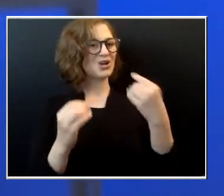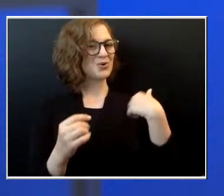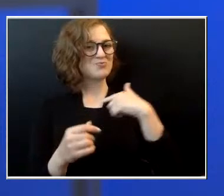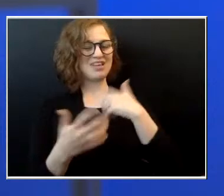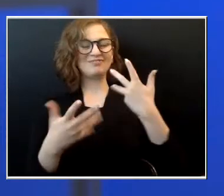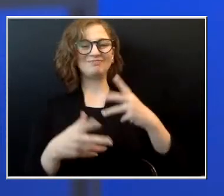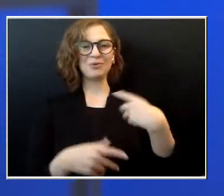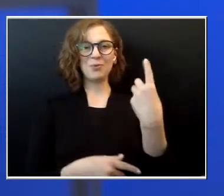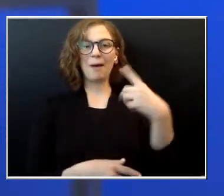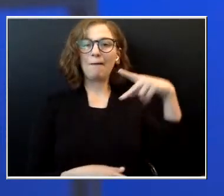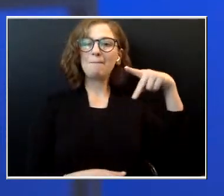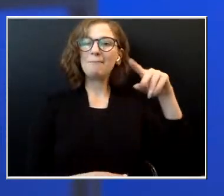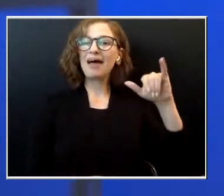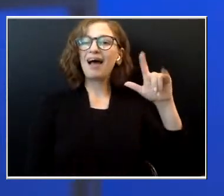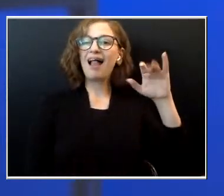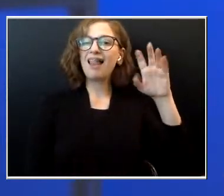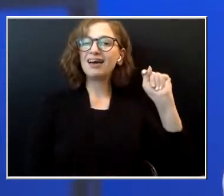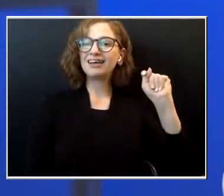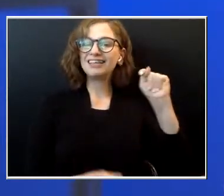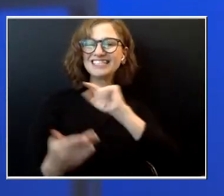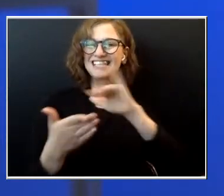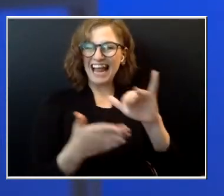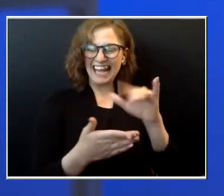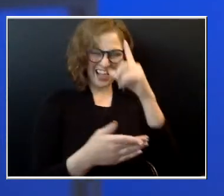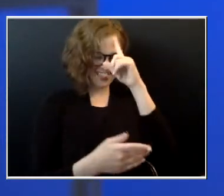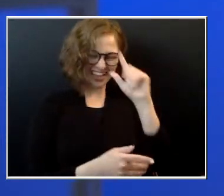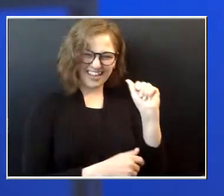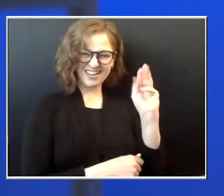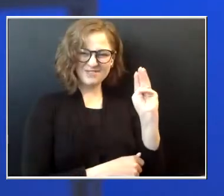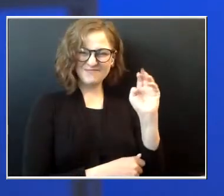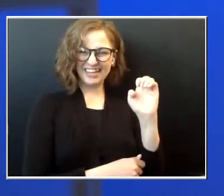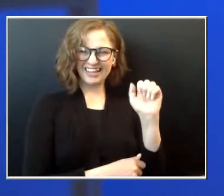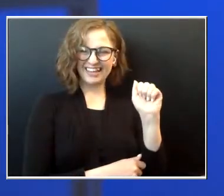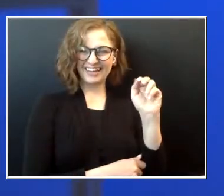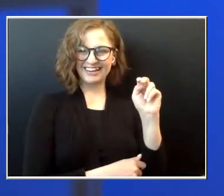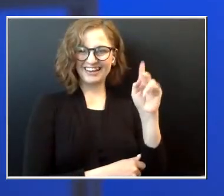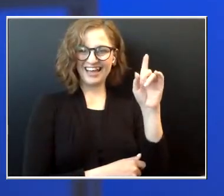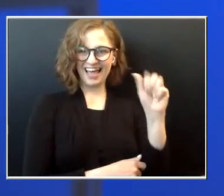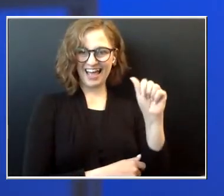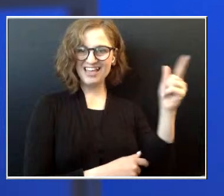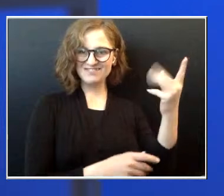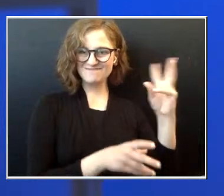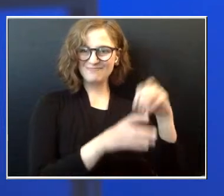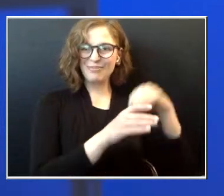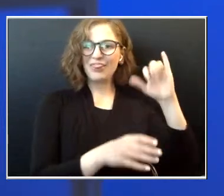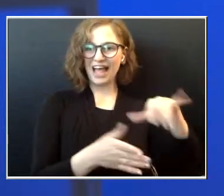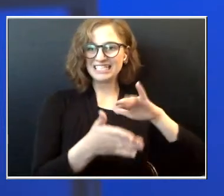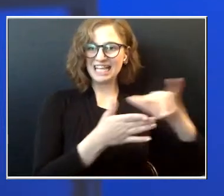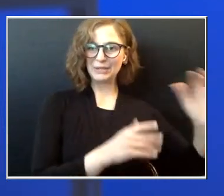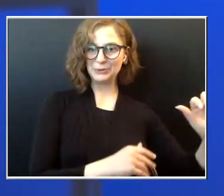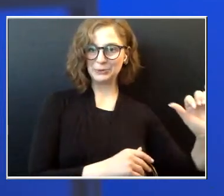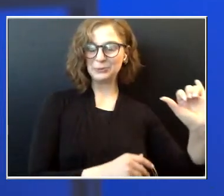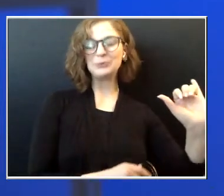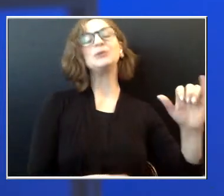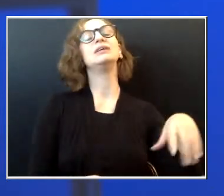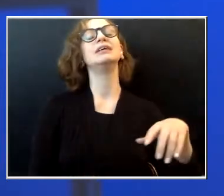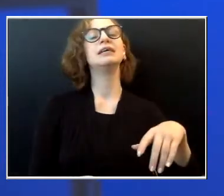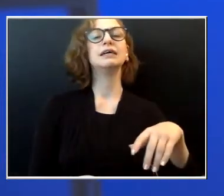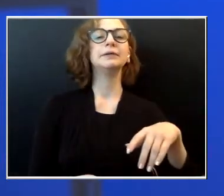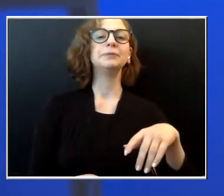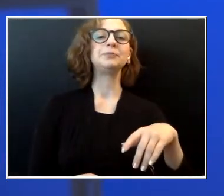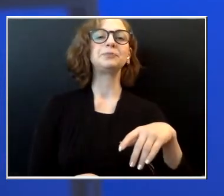that you're going to introduce next, was actually a participant in that study as well. That